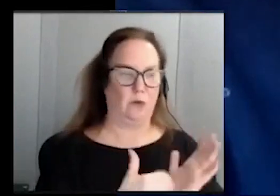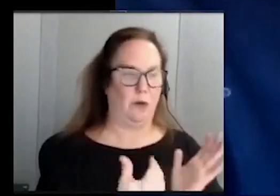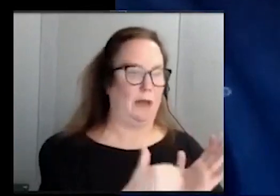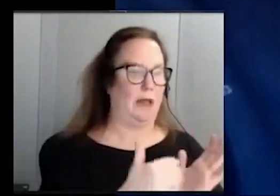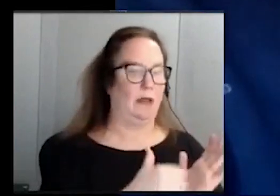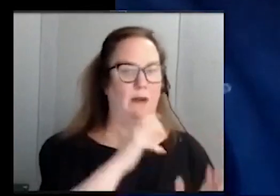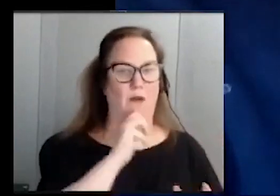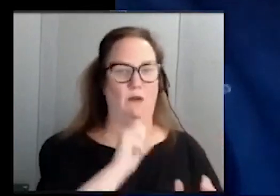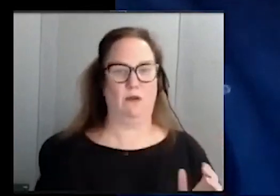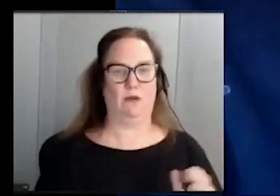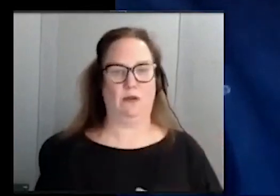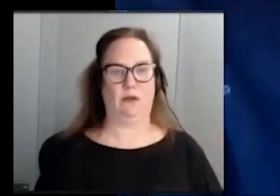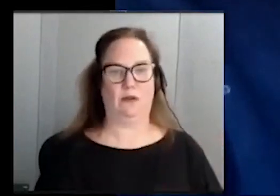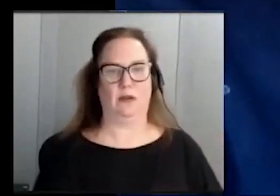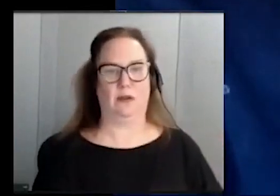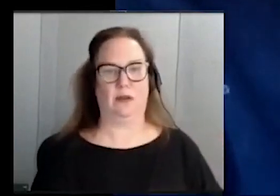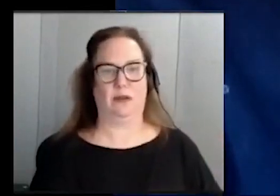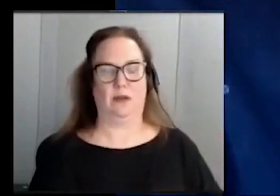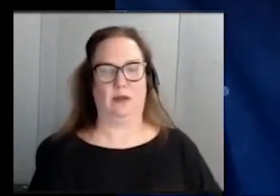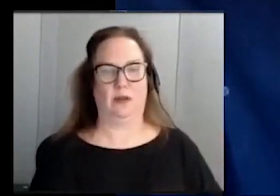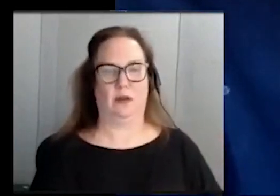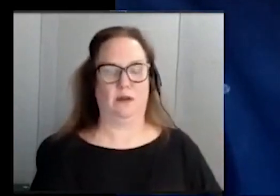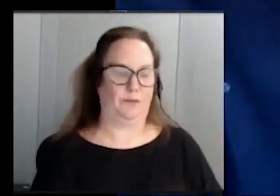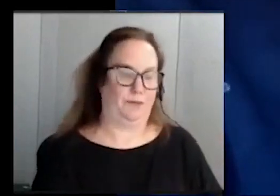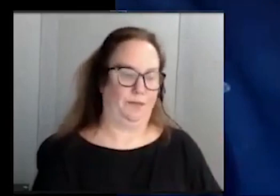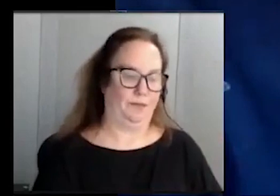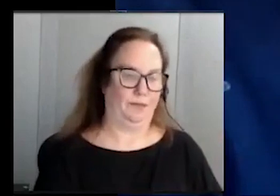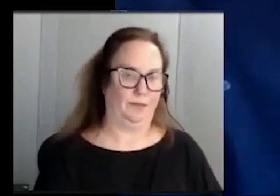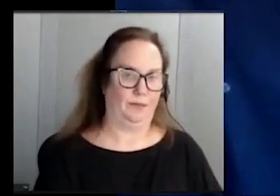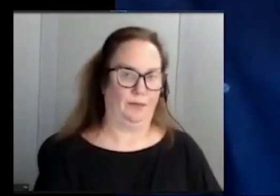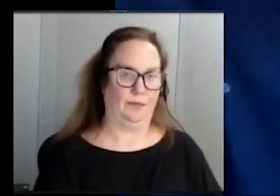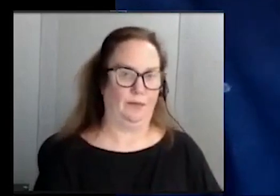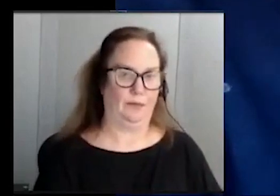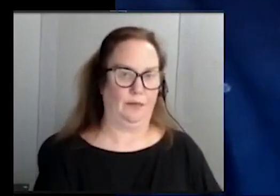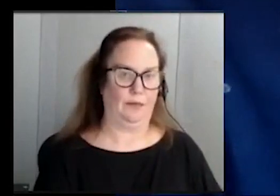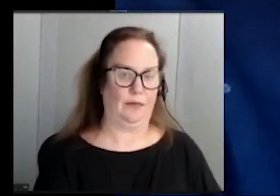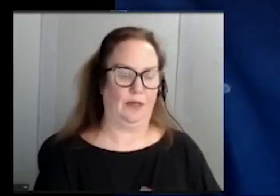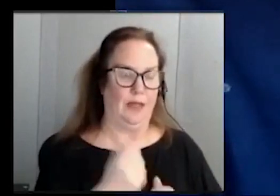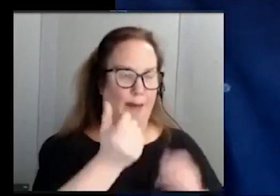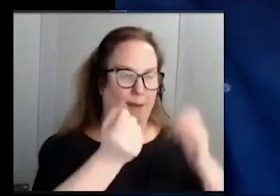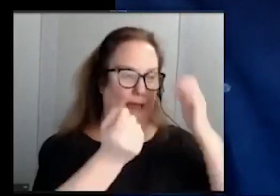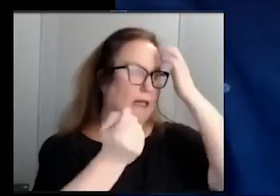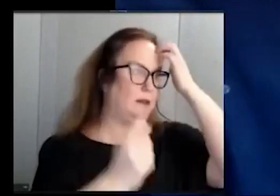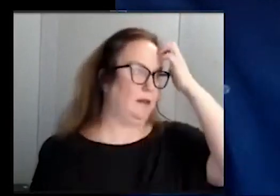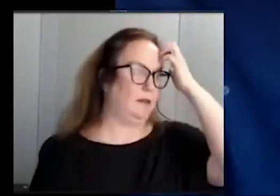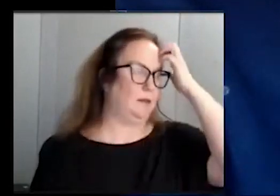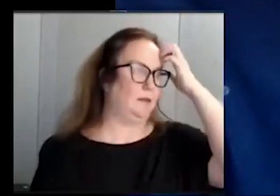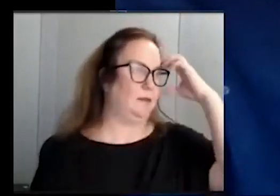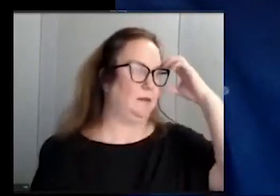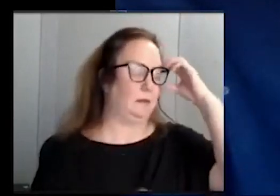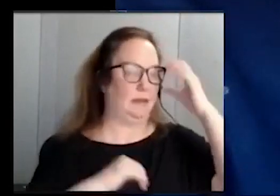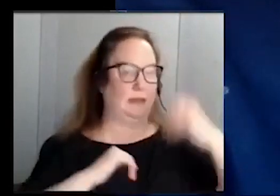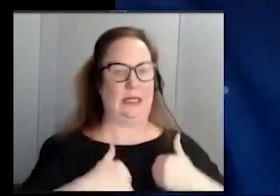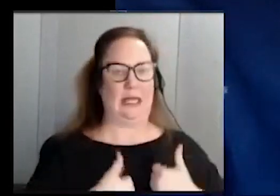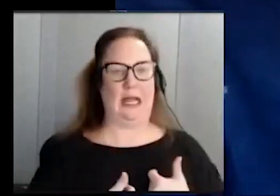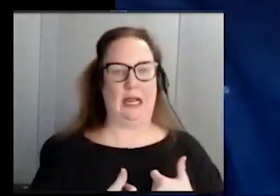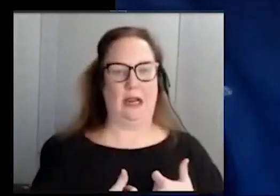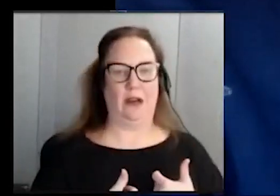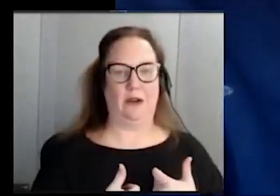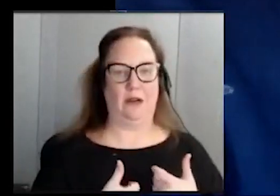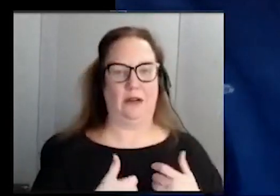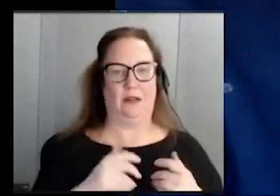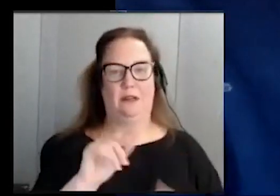old, and I'm just a little, tired of the